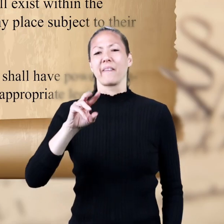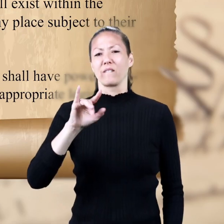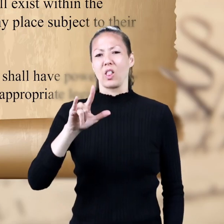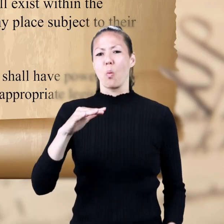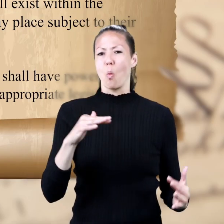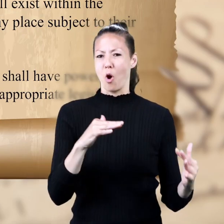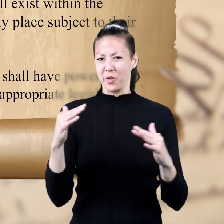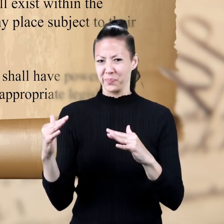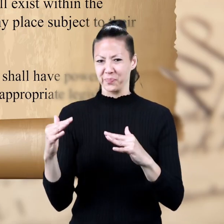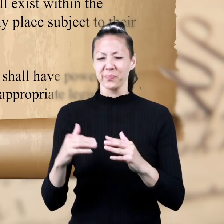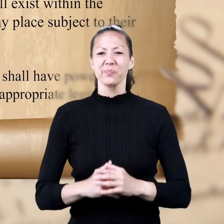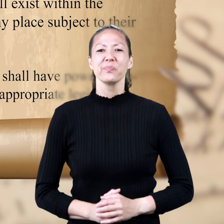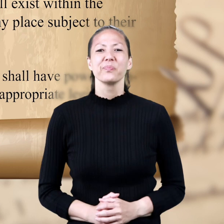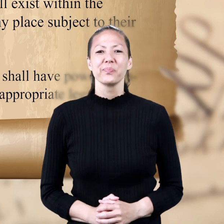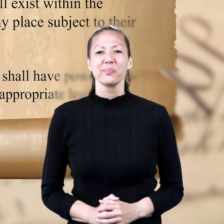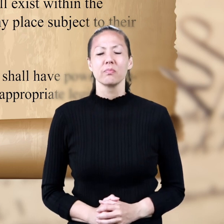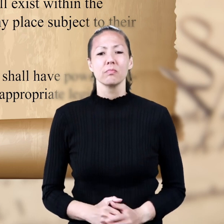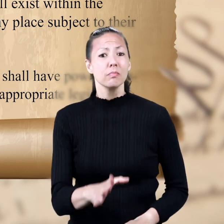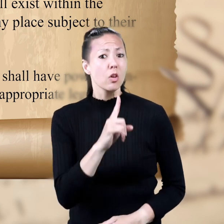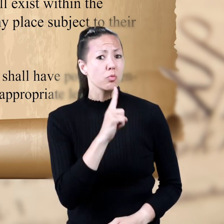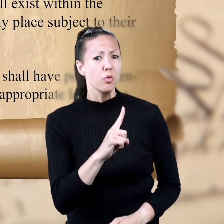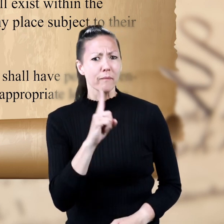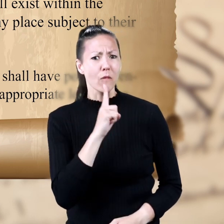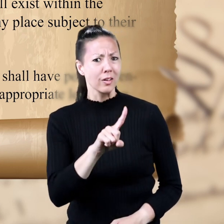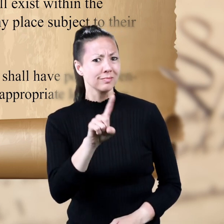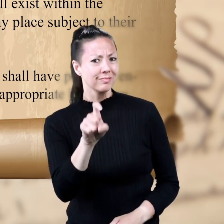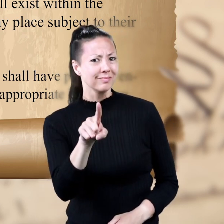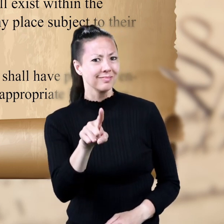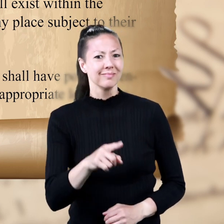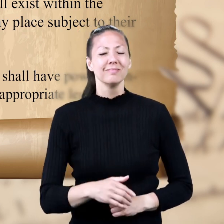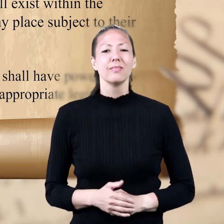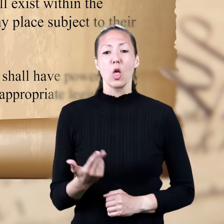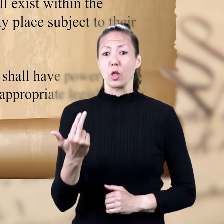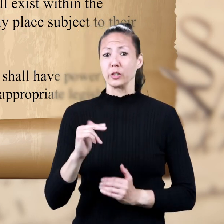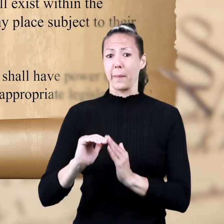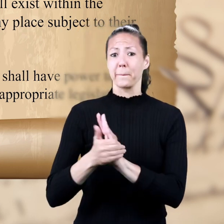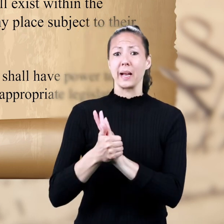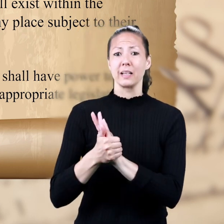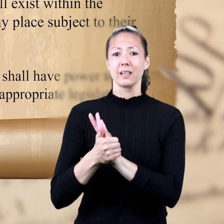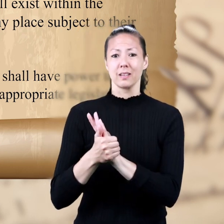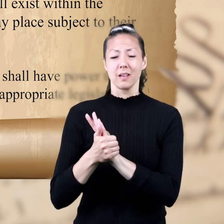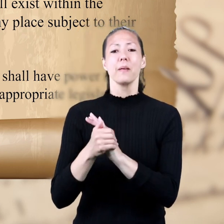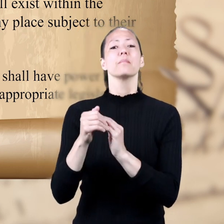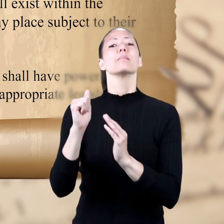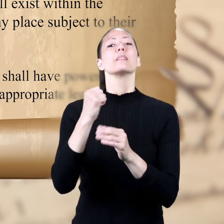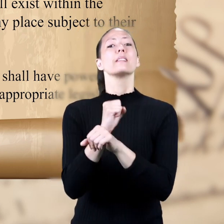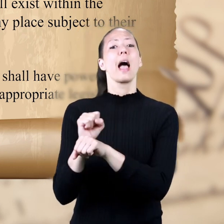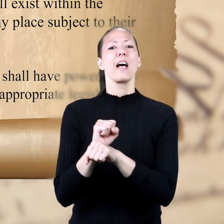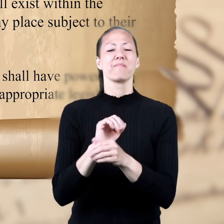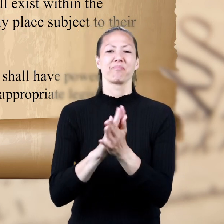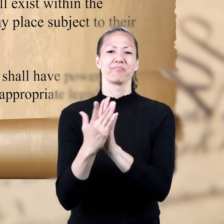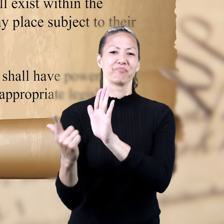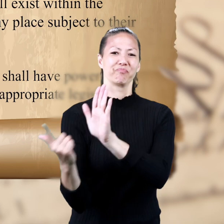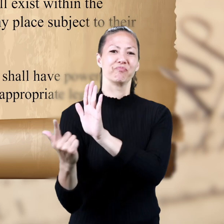True or false? The 13th Amendment made enslavement illegal in the United States.